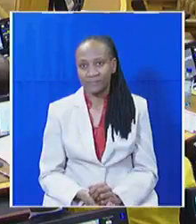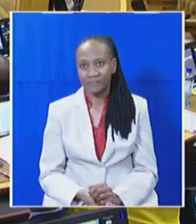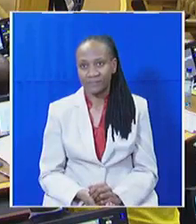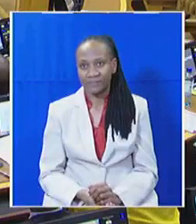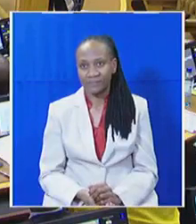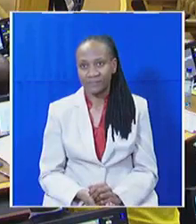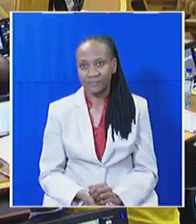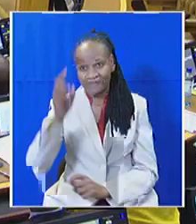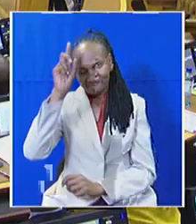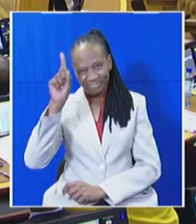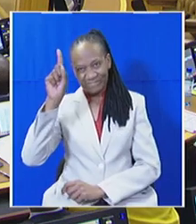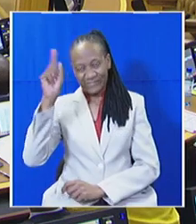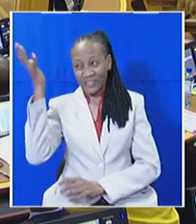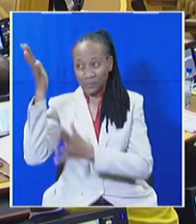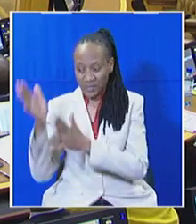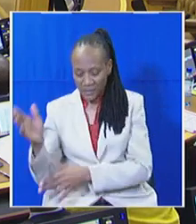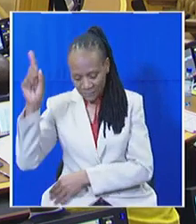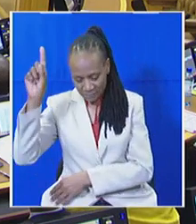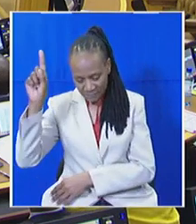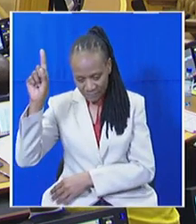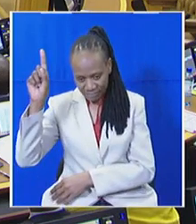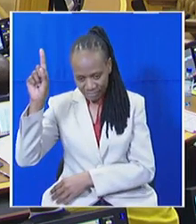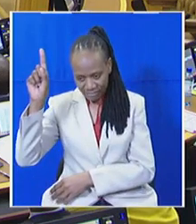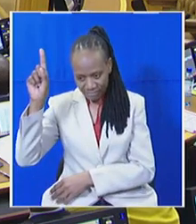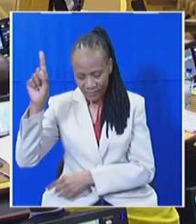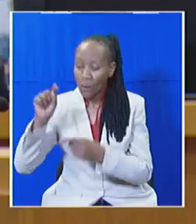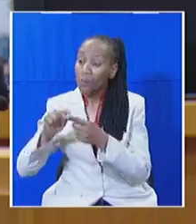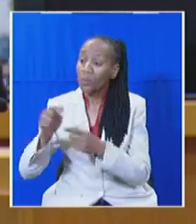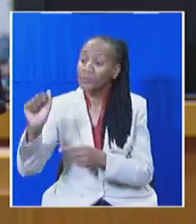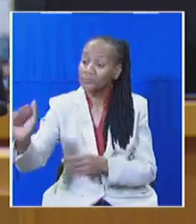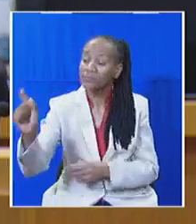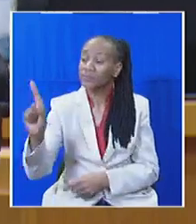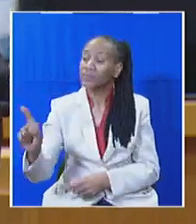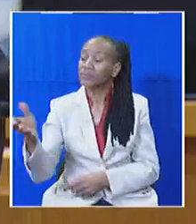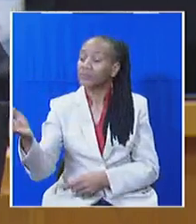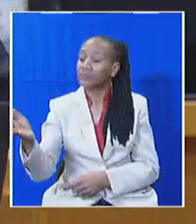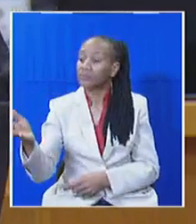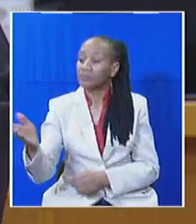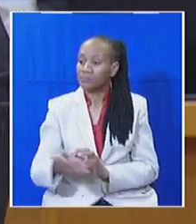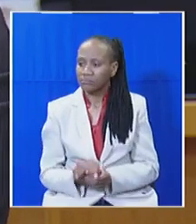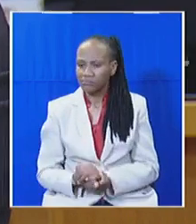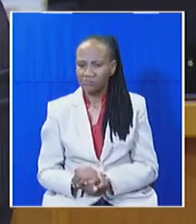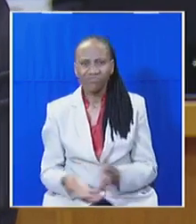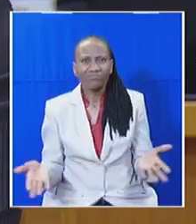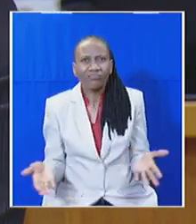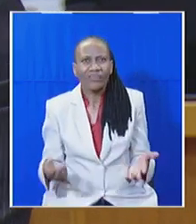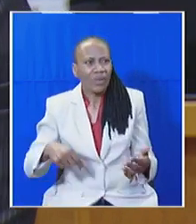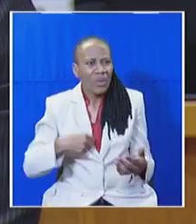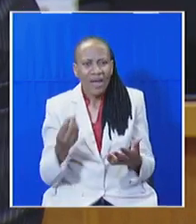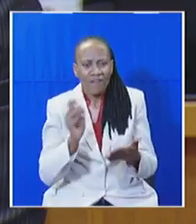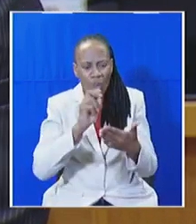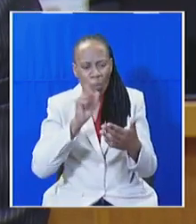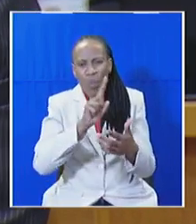May I address you, Madam? On what, Honorable Steenhuisen? On the point that we have these question sessions so we can get